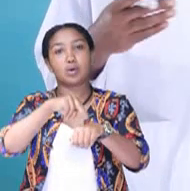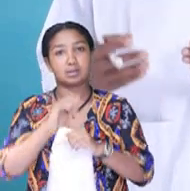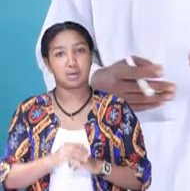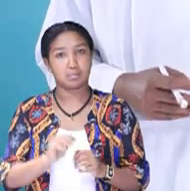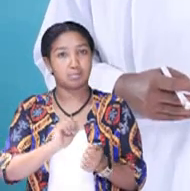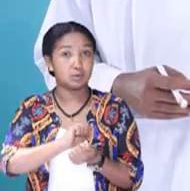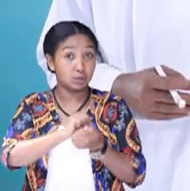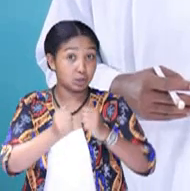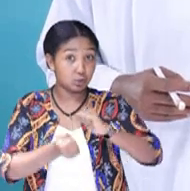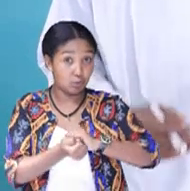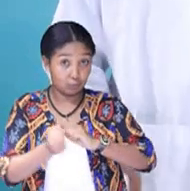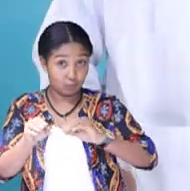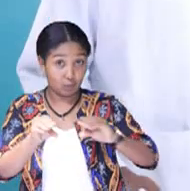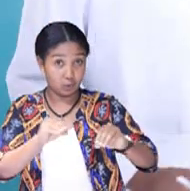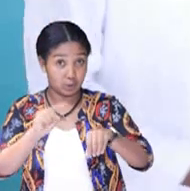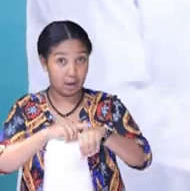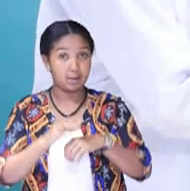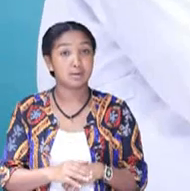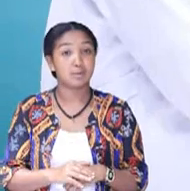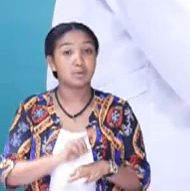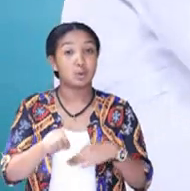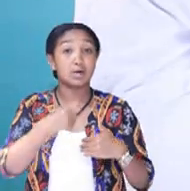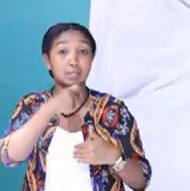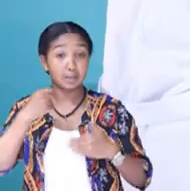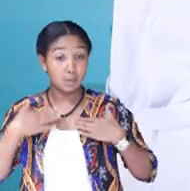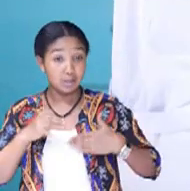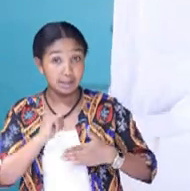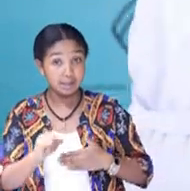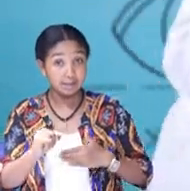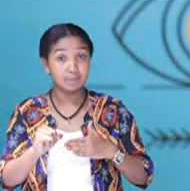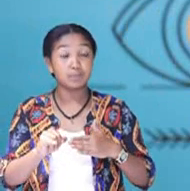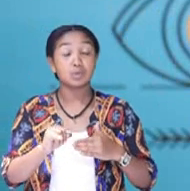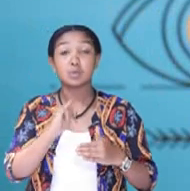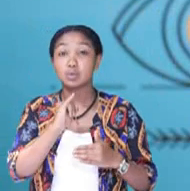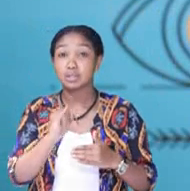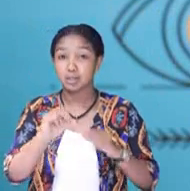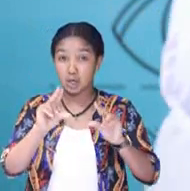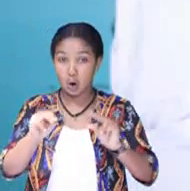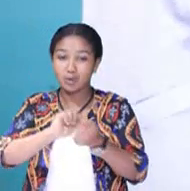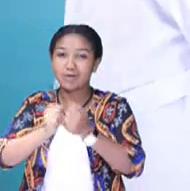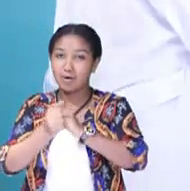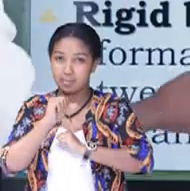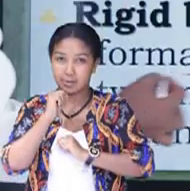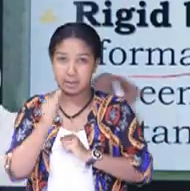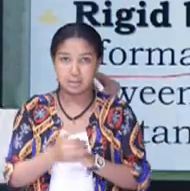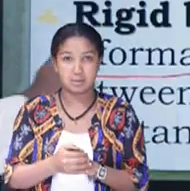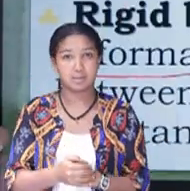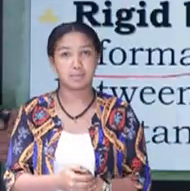despite the change of motion. Therefore, rigid body is a body which is non-deformable,